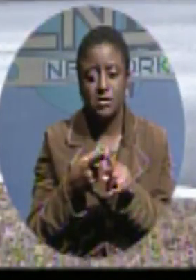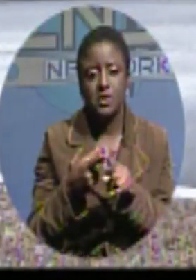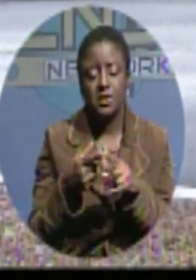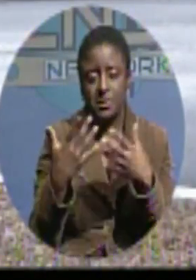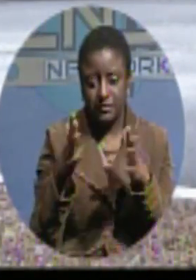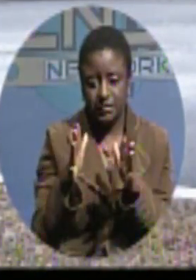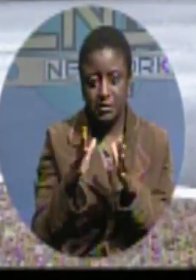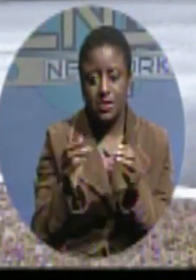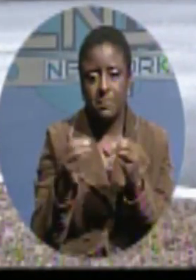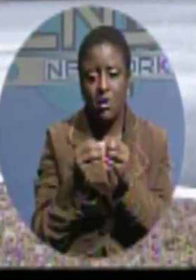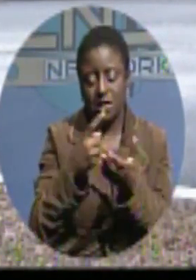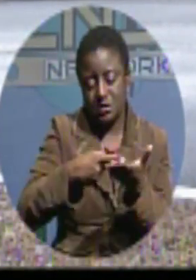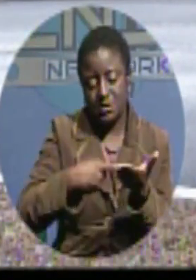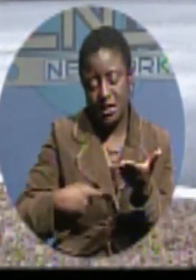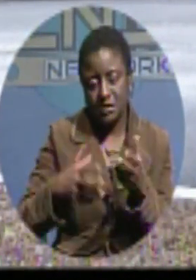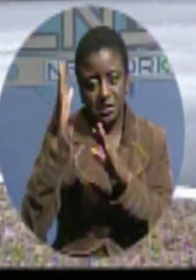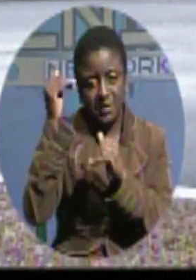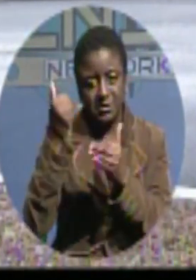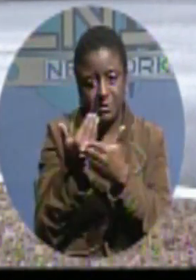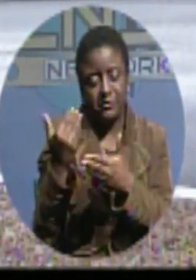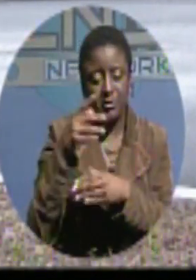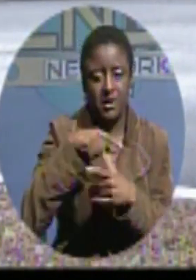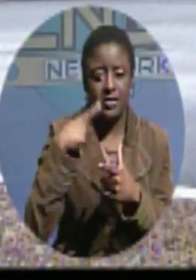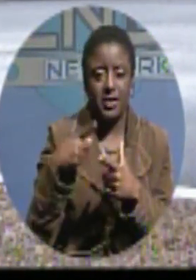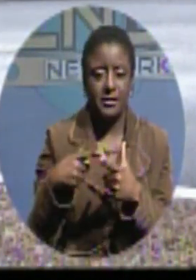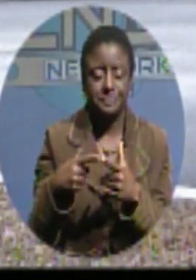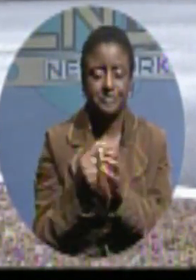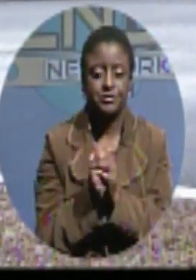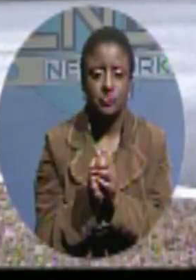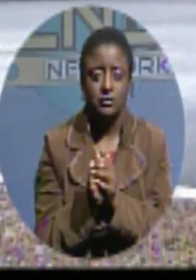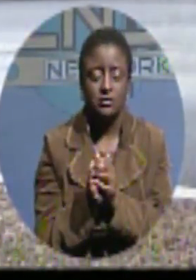details are expected before then. Charisma Robinson, ZNS Network News.